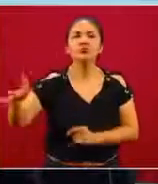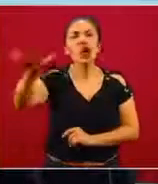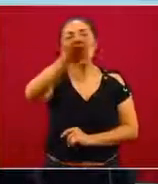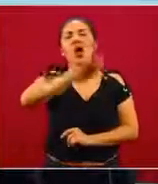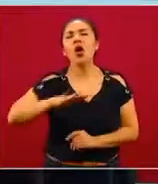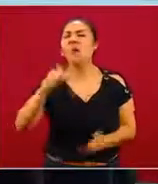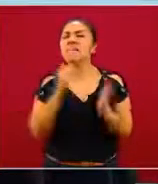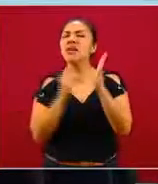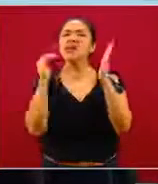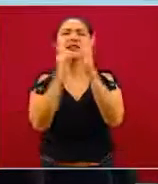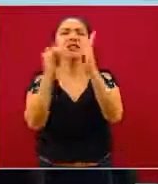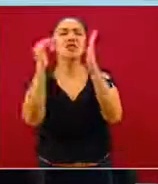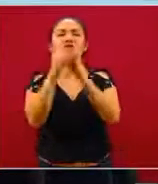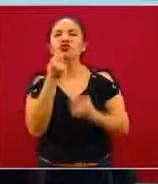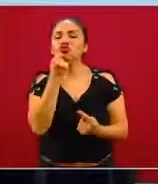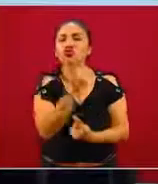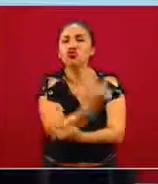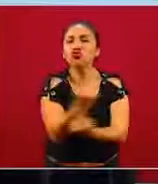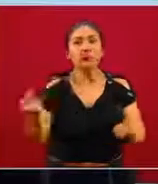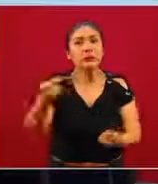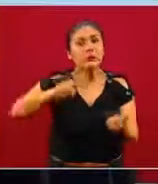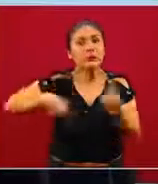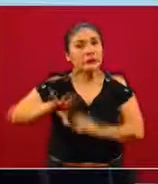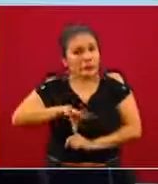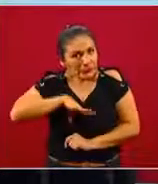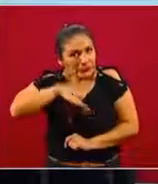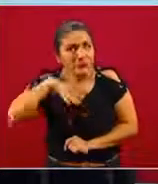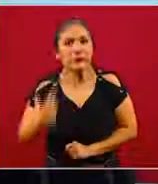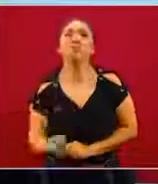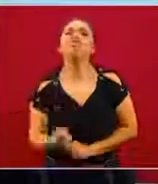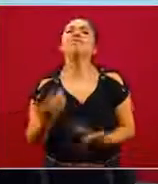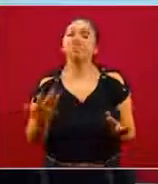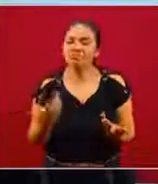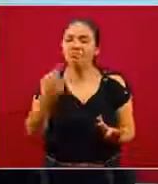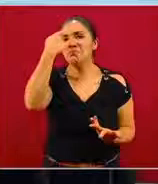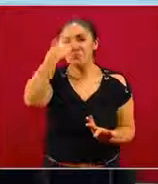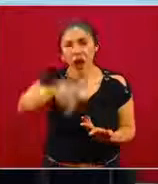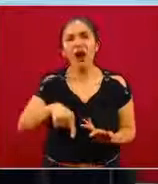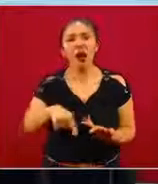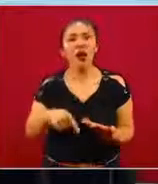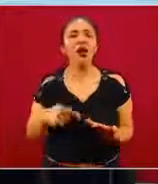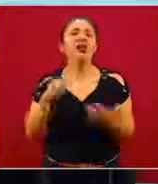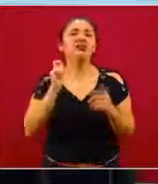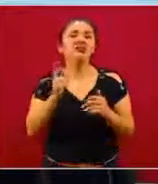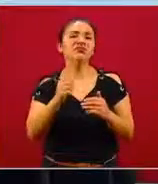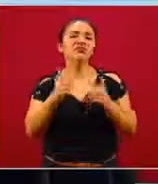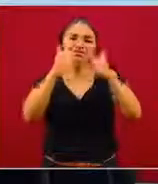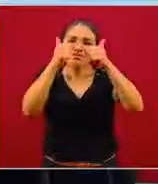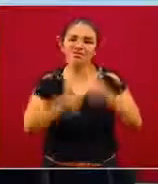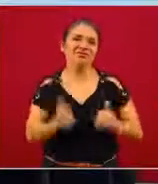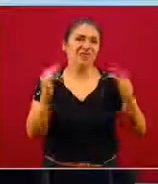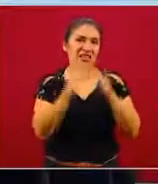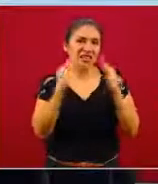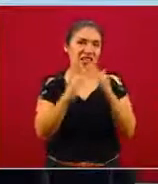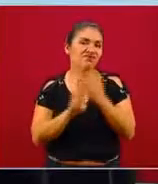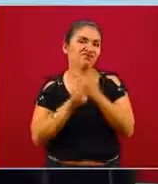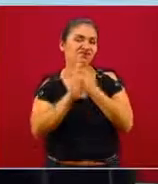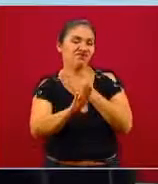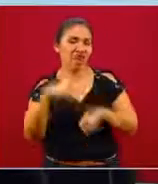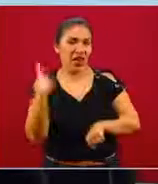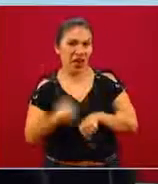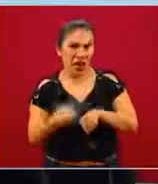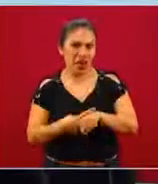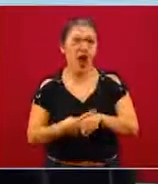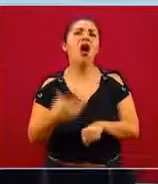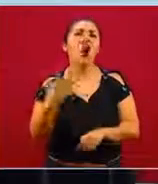We just want to thank the millions of children who are making great efforts to contribute to containing this